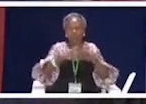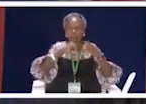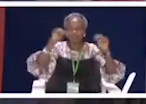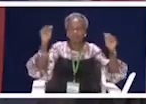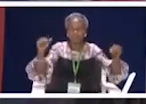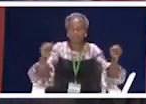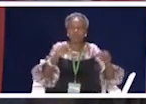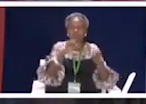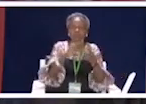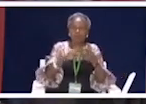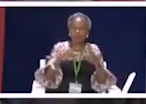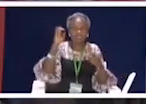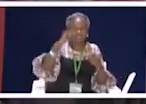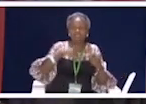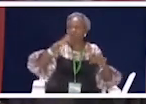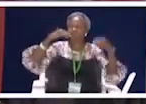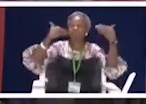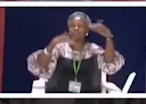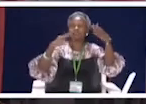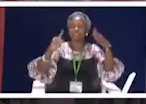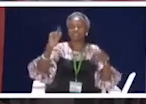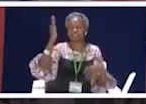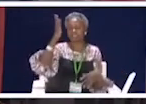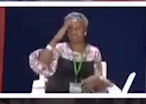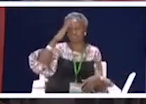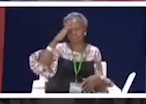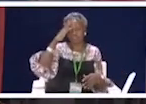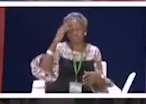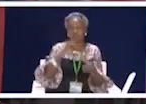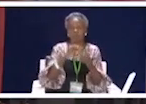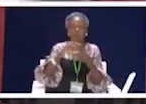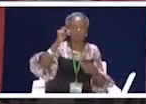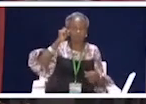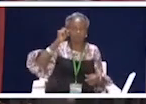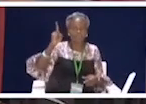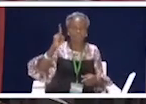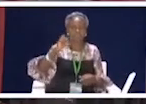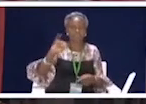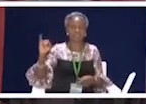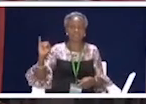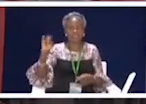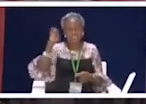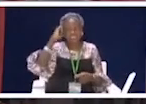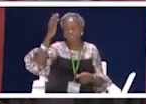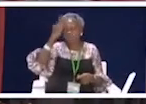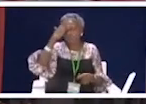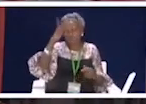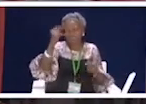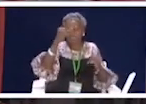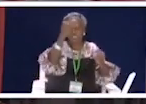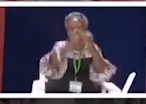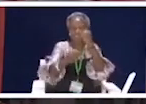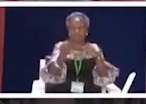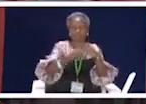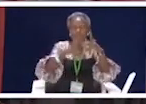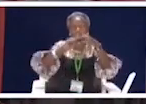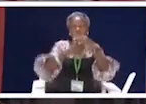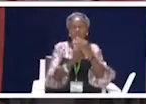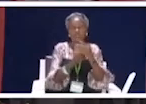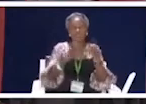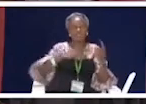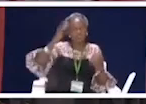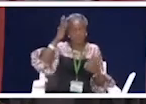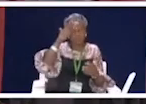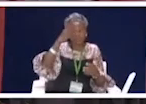or seemingly unlimited knowledge or understanding. He knows the end from the beginning. He knows